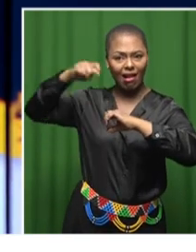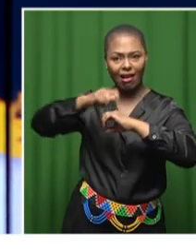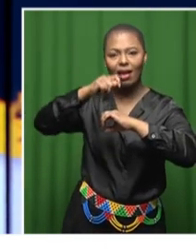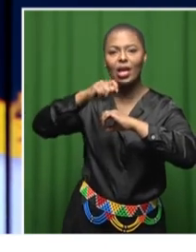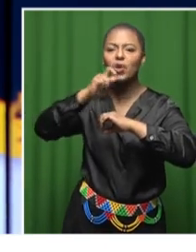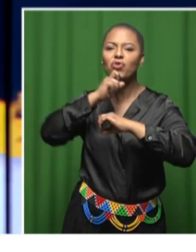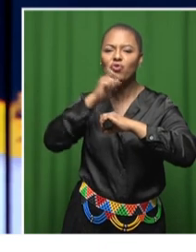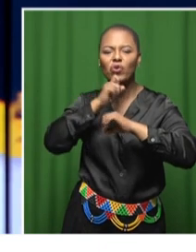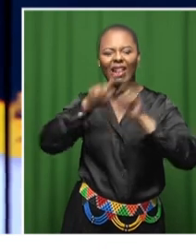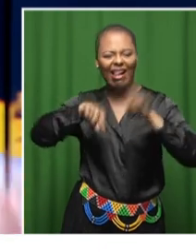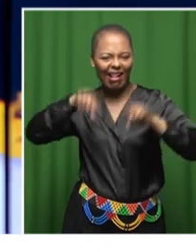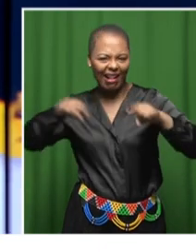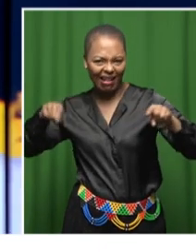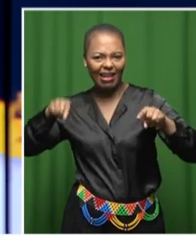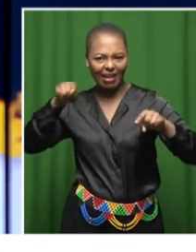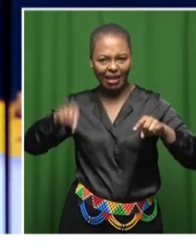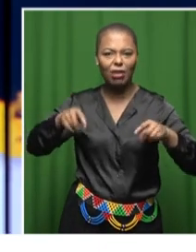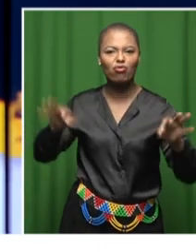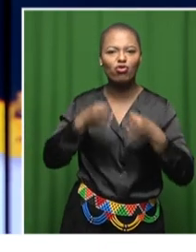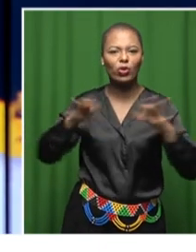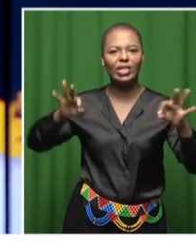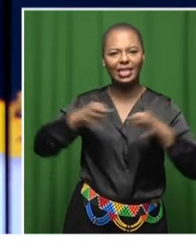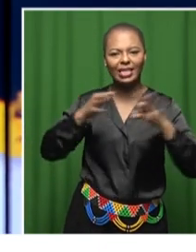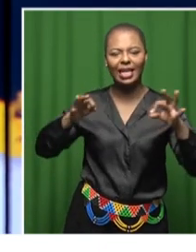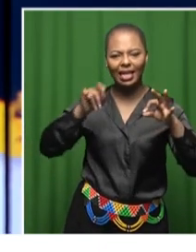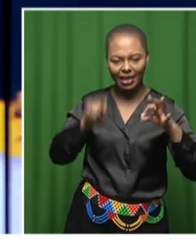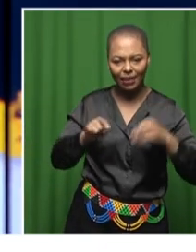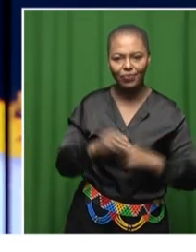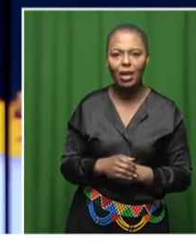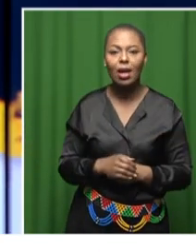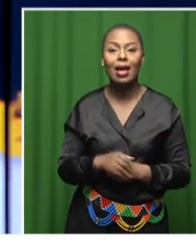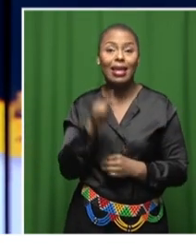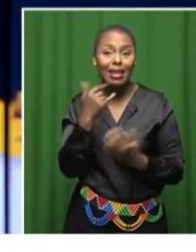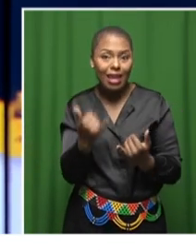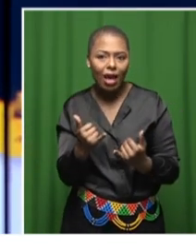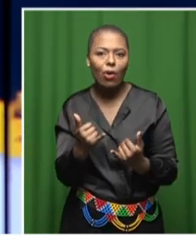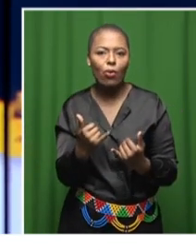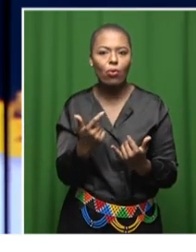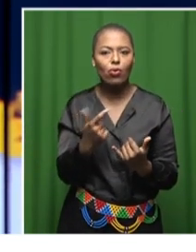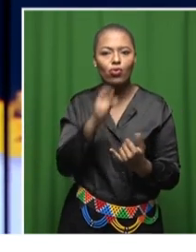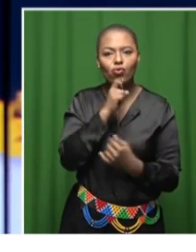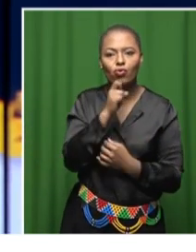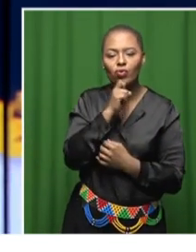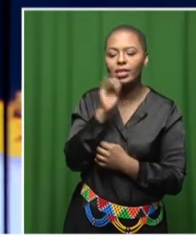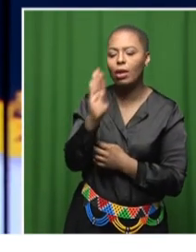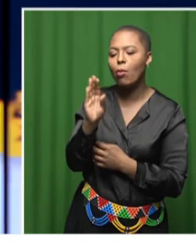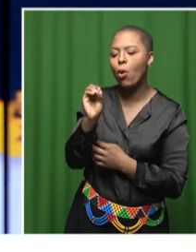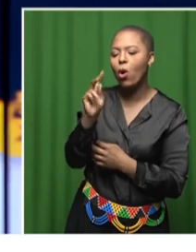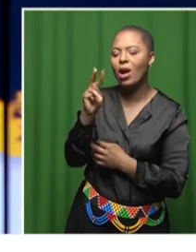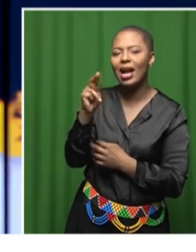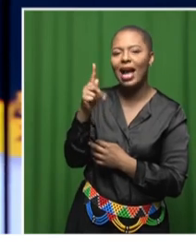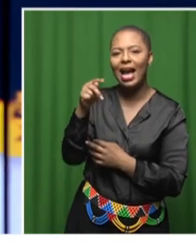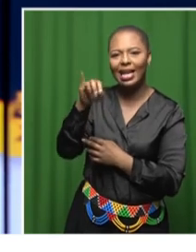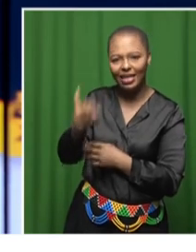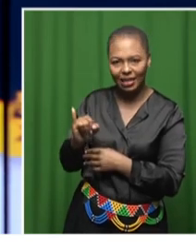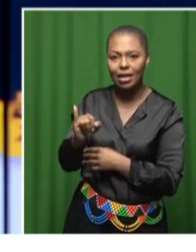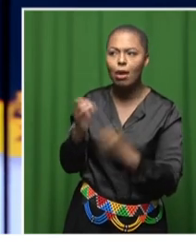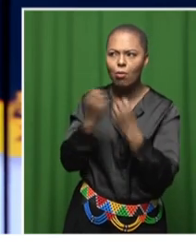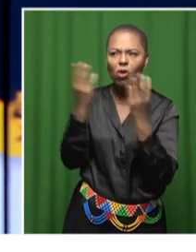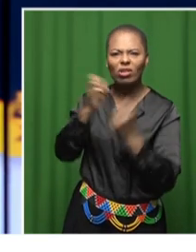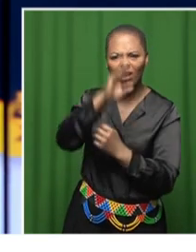orchestral music, but also any kind of combination of instruments. Mm-hmm. So at this point, I mean, we have Mongane Dyer, who many South Africans will